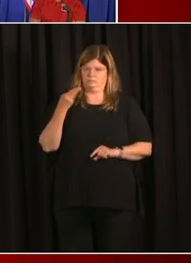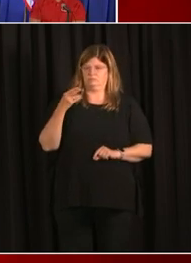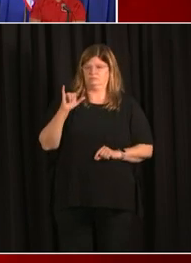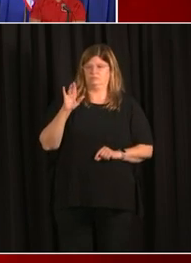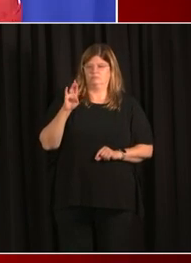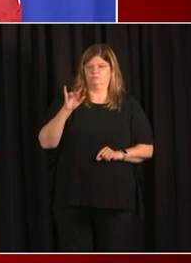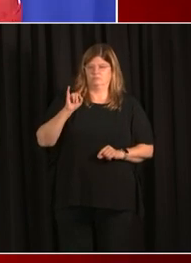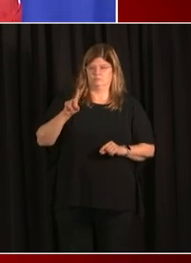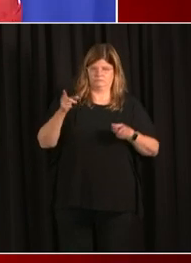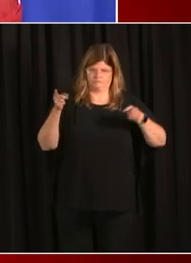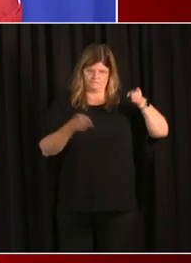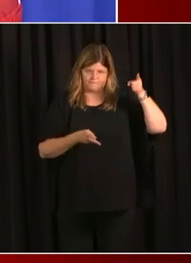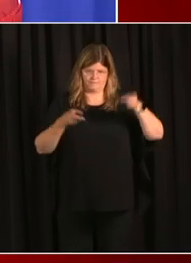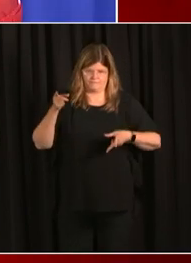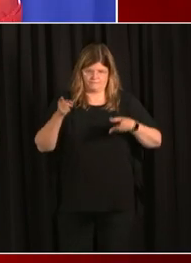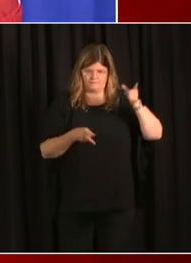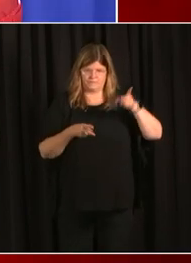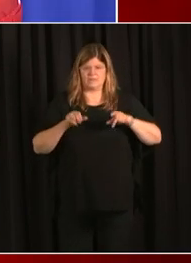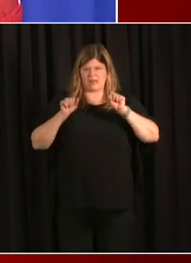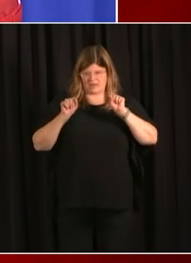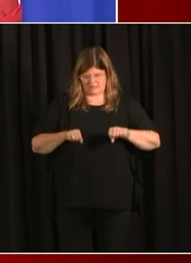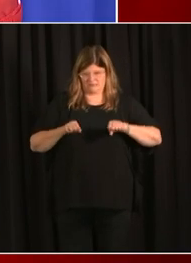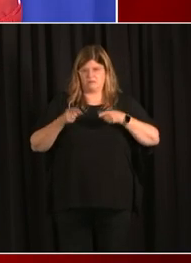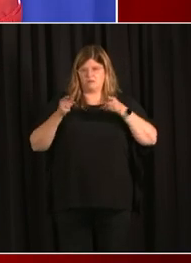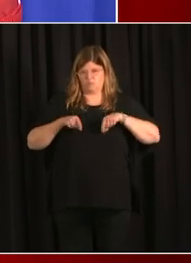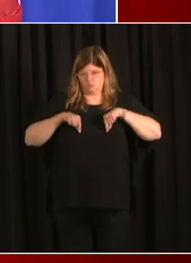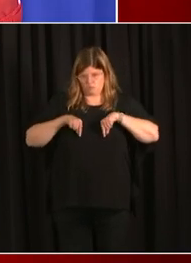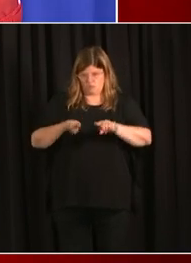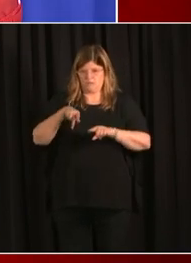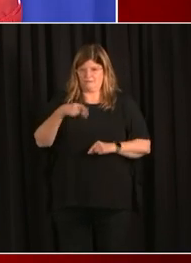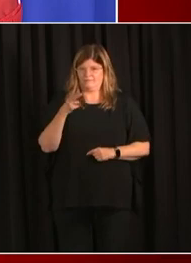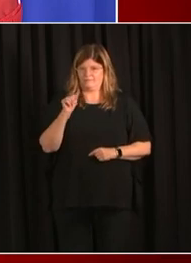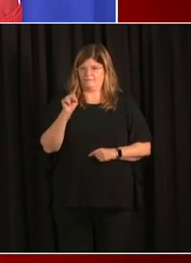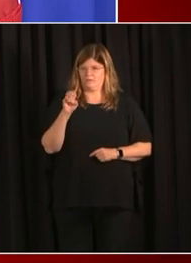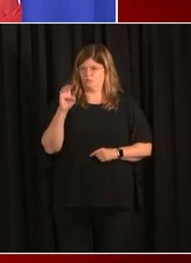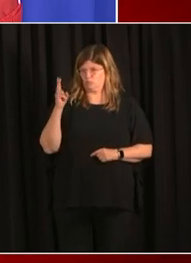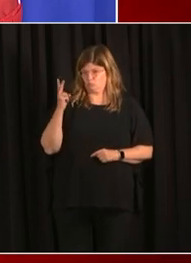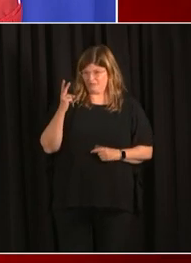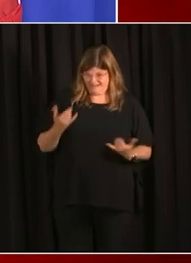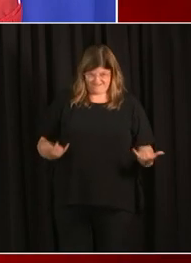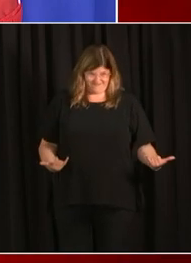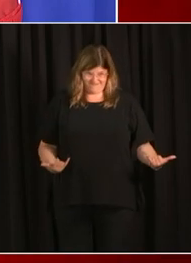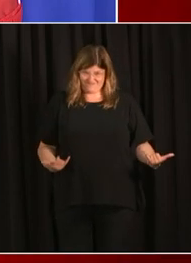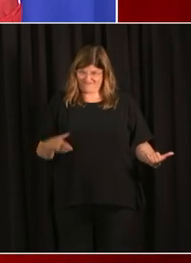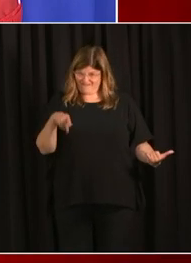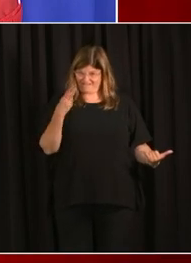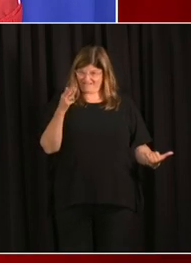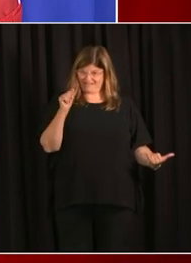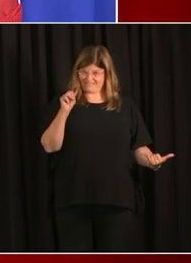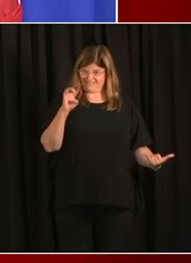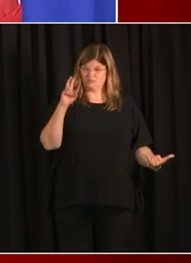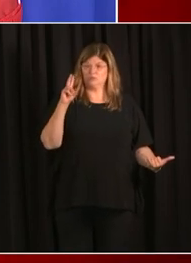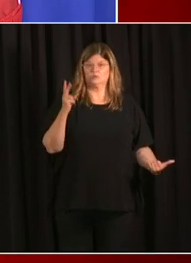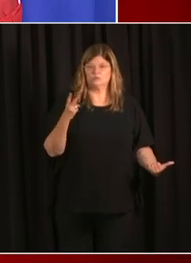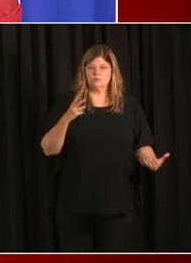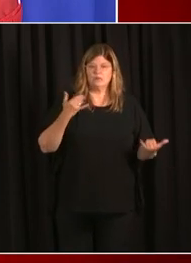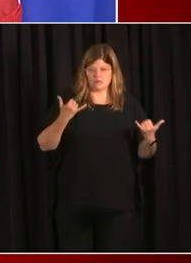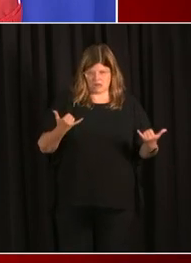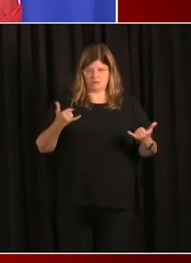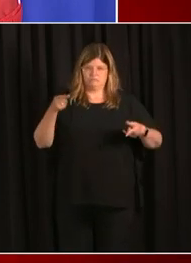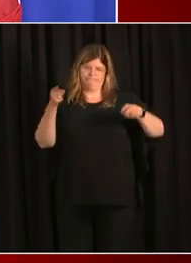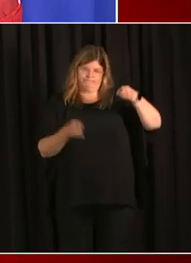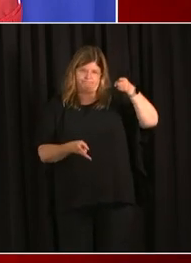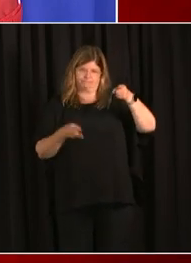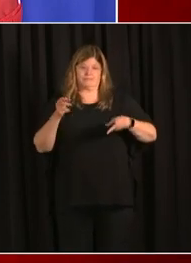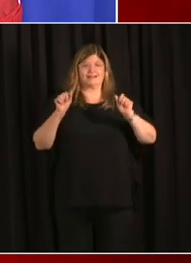phase 2. And we're in phase 2. So to answer that question, yes, hybrid learning can happen